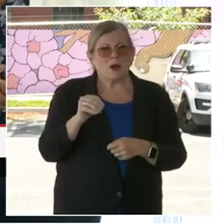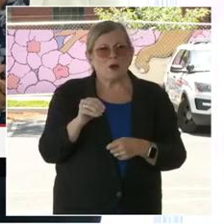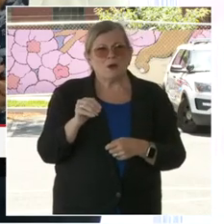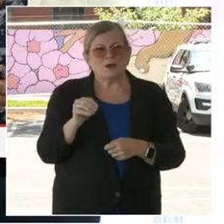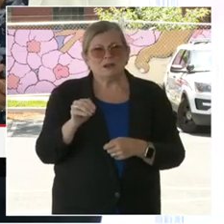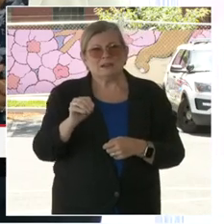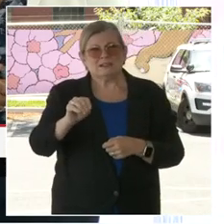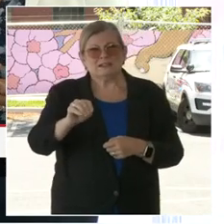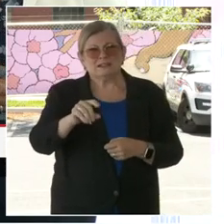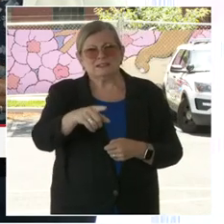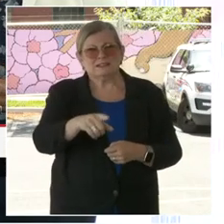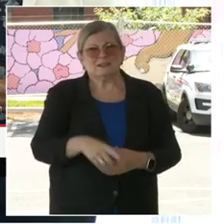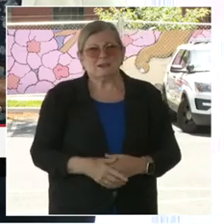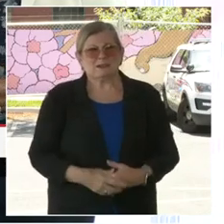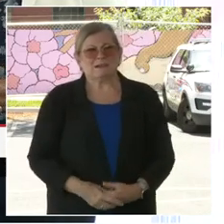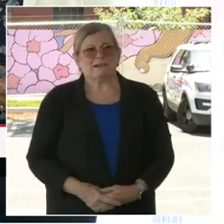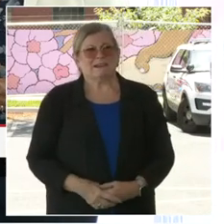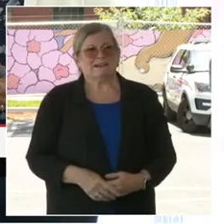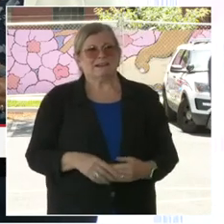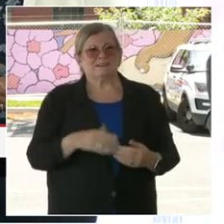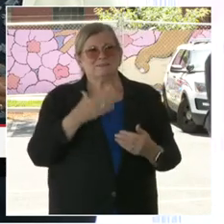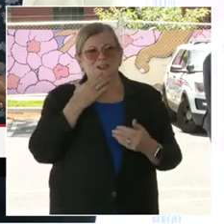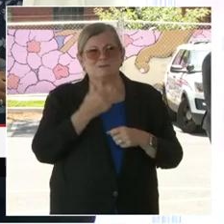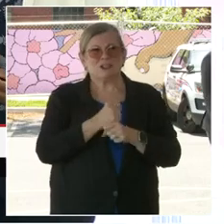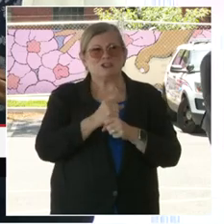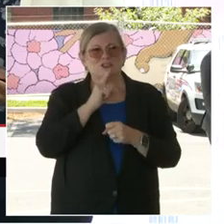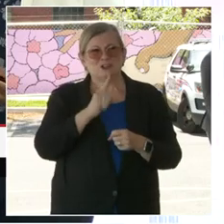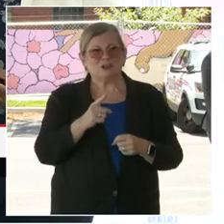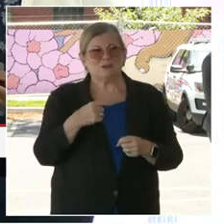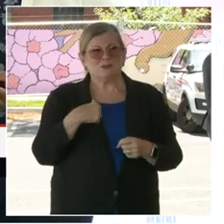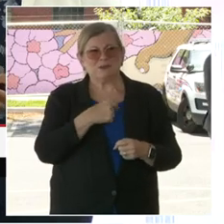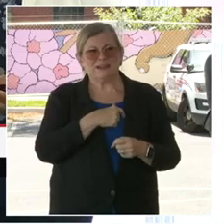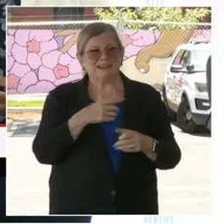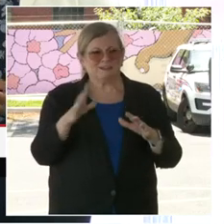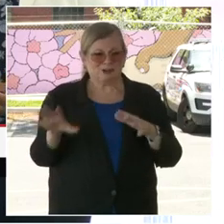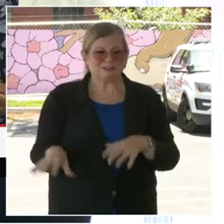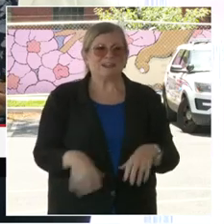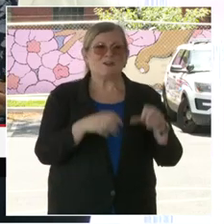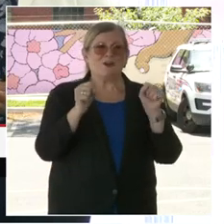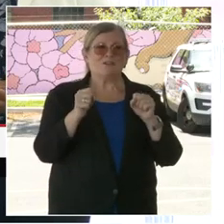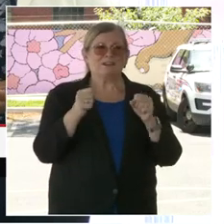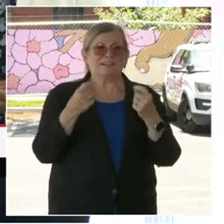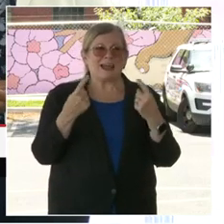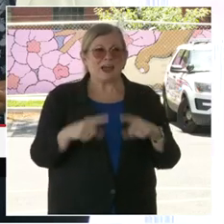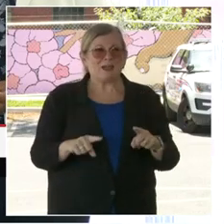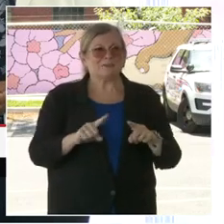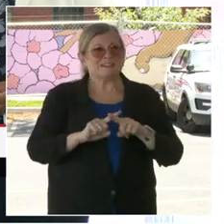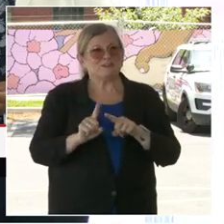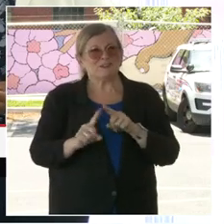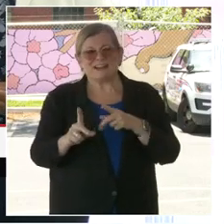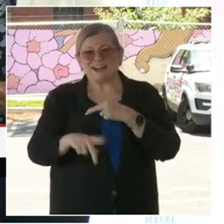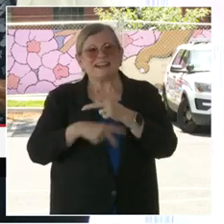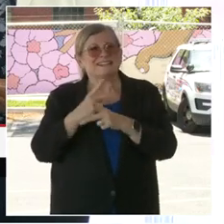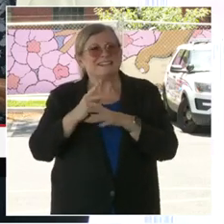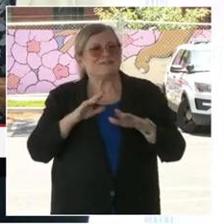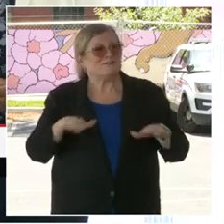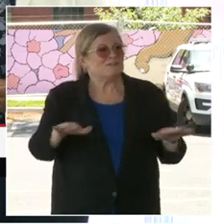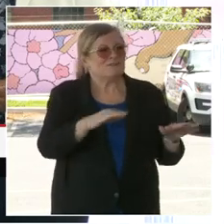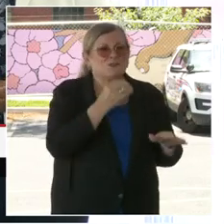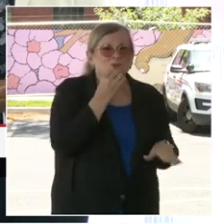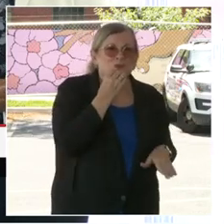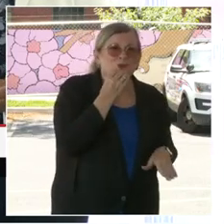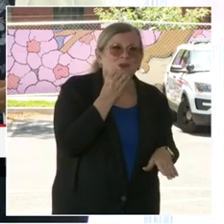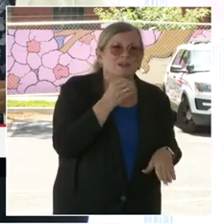p.m. this evening. So come out, taste some New Orleans and DC style food, listen to the